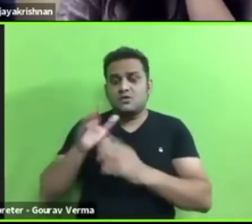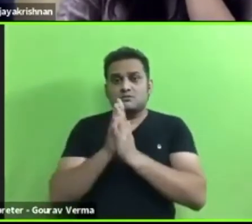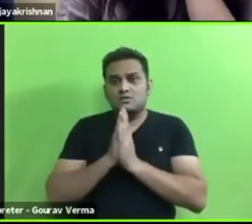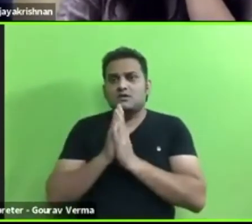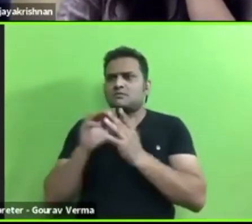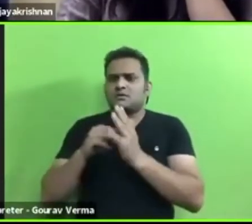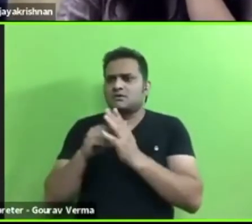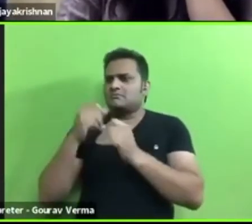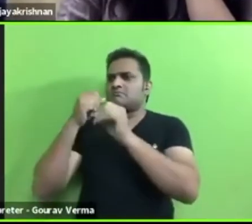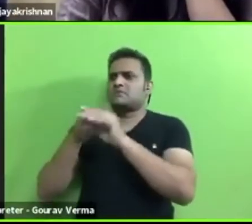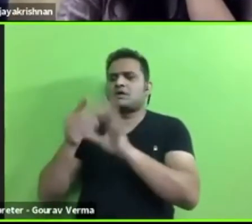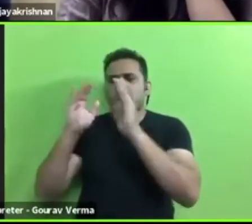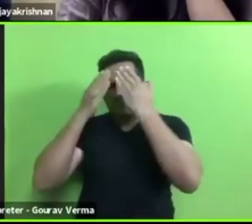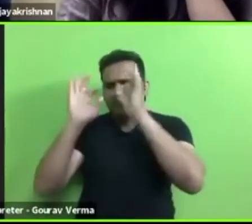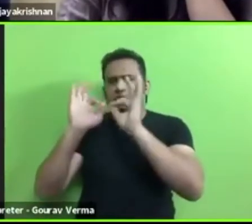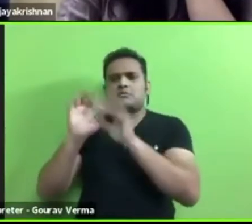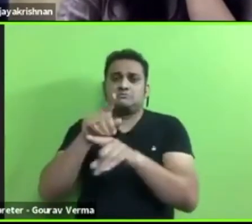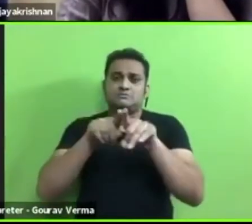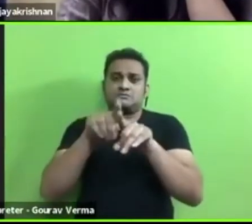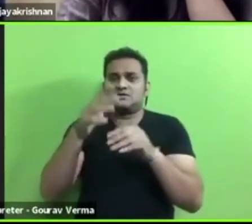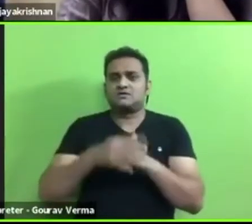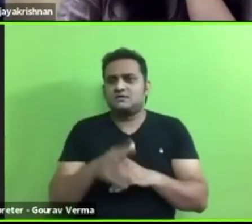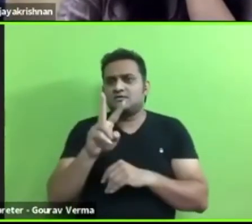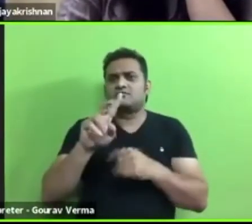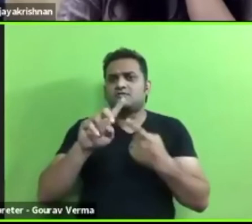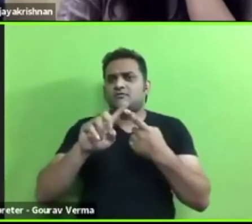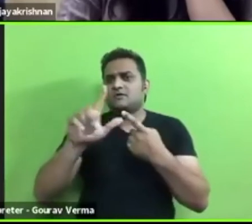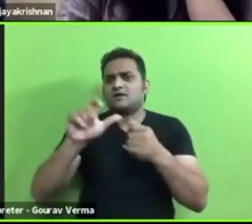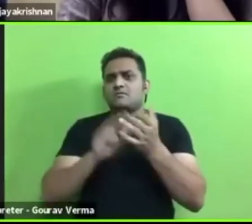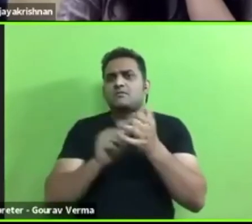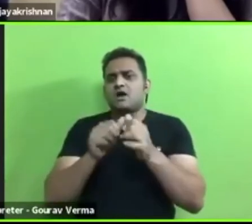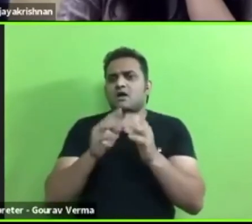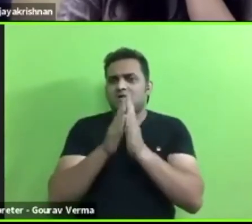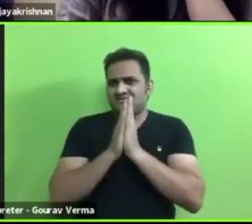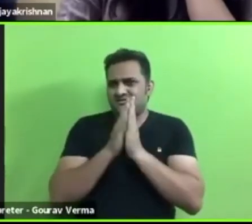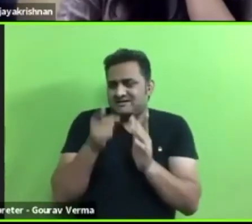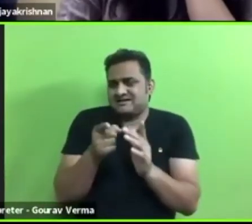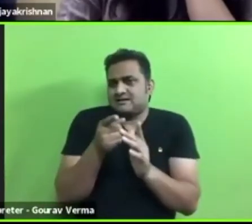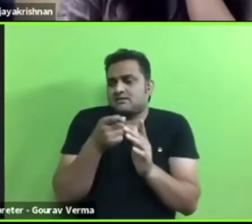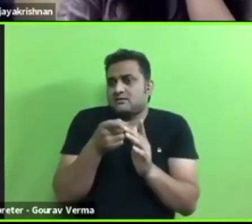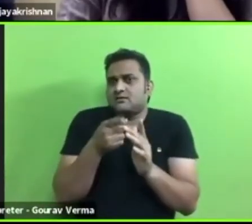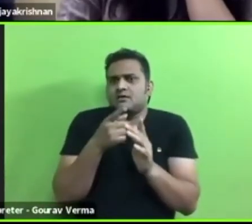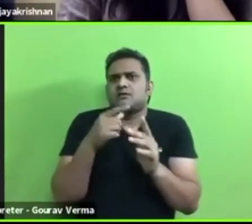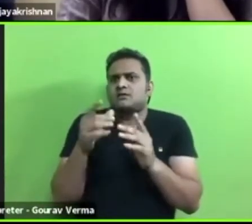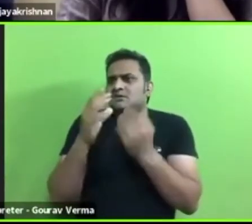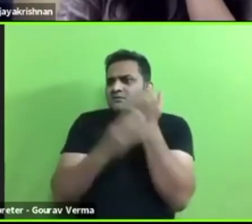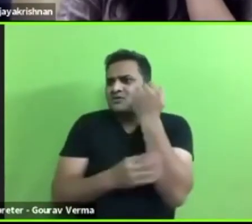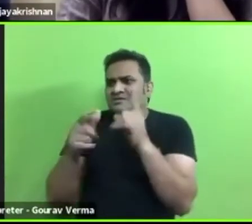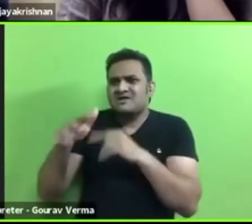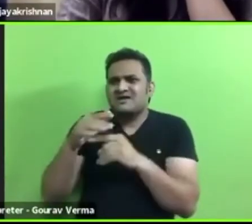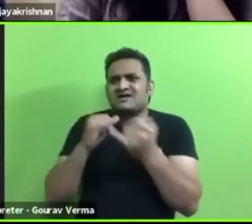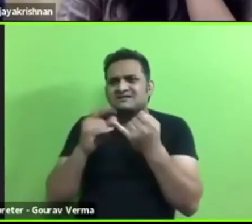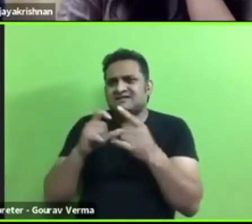them. That's why, for example, Velamma, the goddess, is also the goddess of the Dalits. Across, they might know with